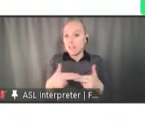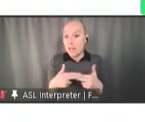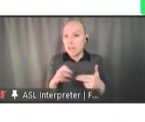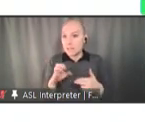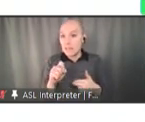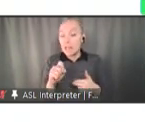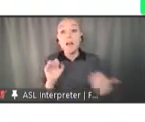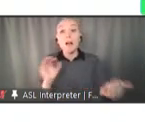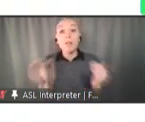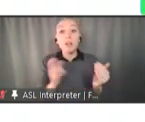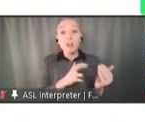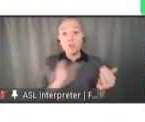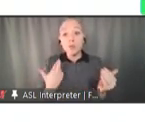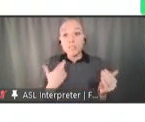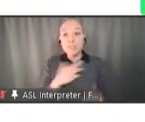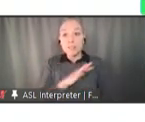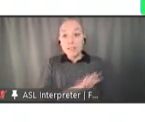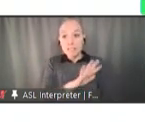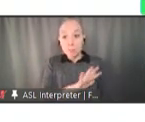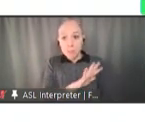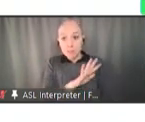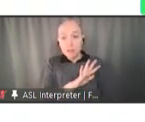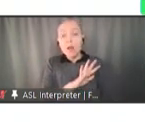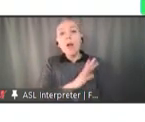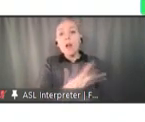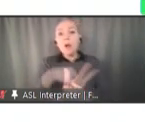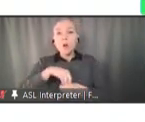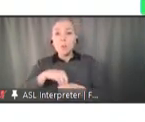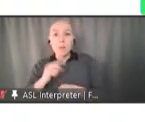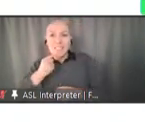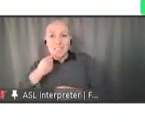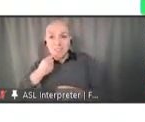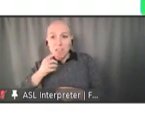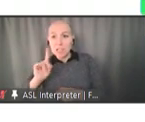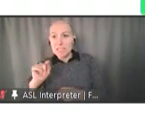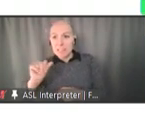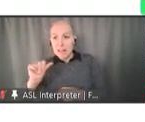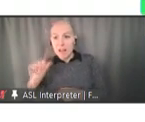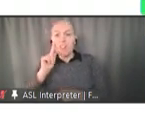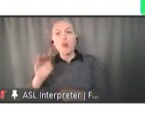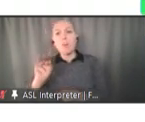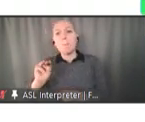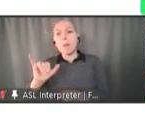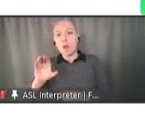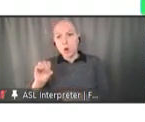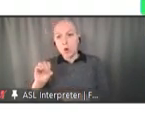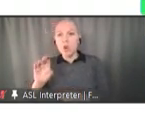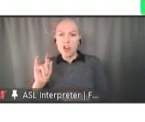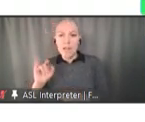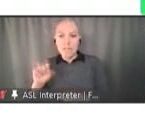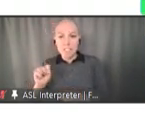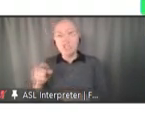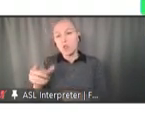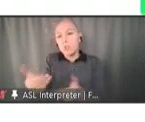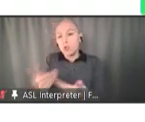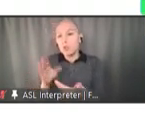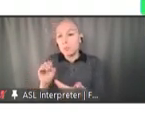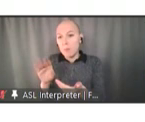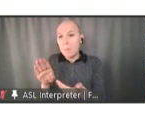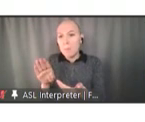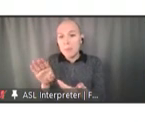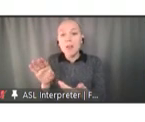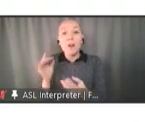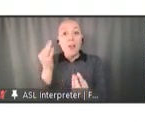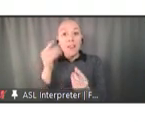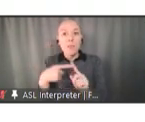with incorporating the severity data on myocarditis that you introduced, Bob. And so in thinking about what the